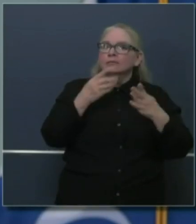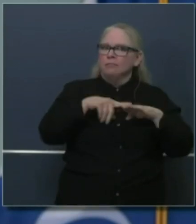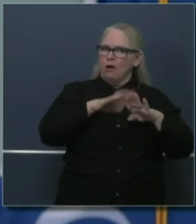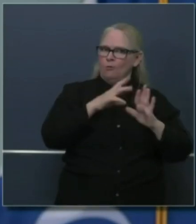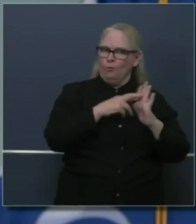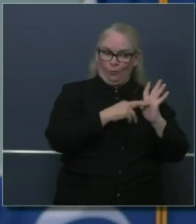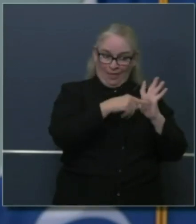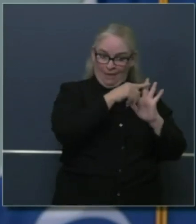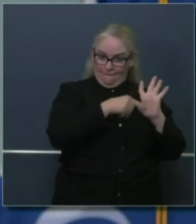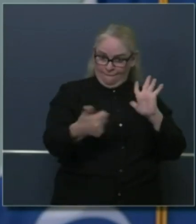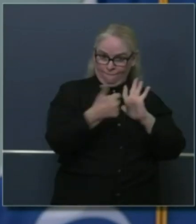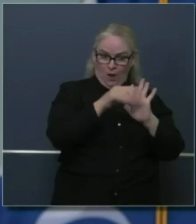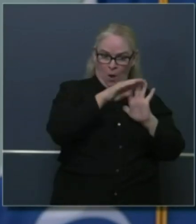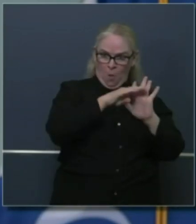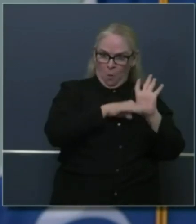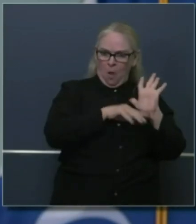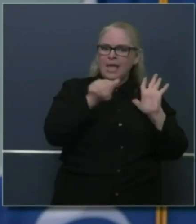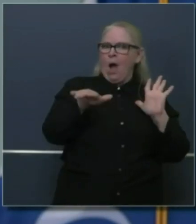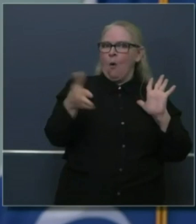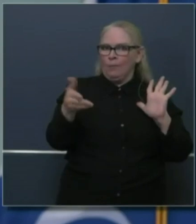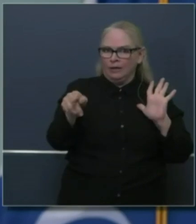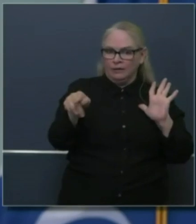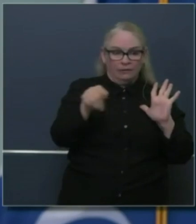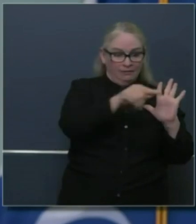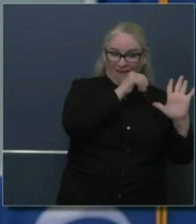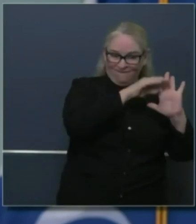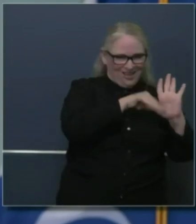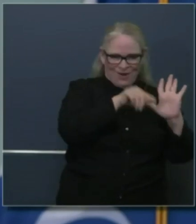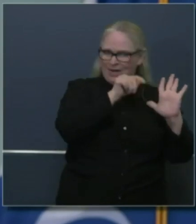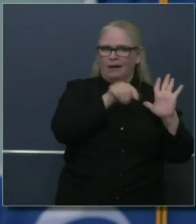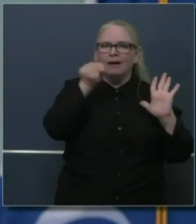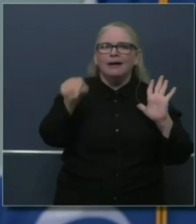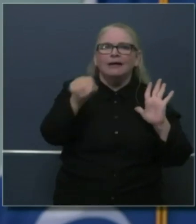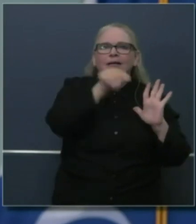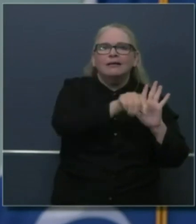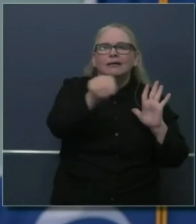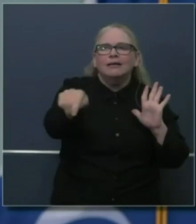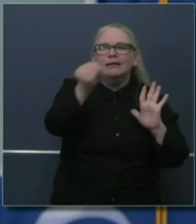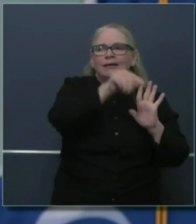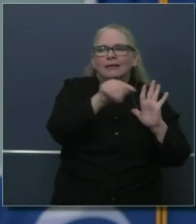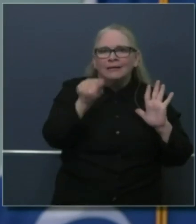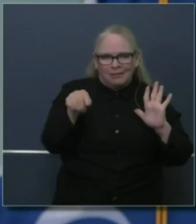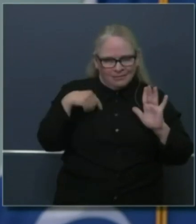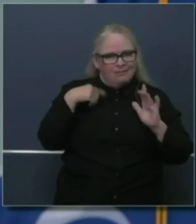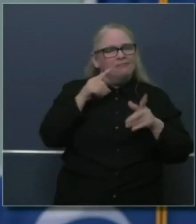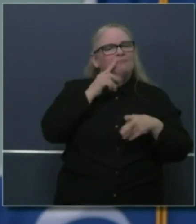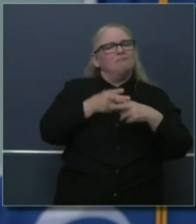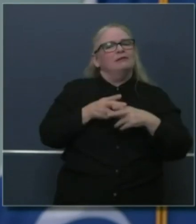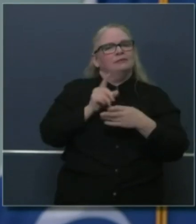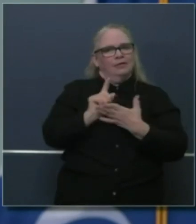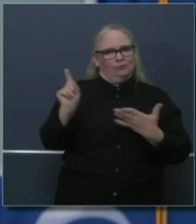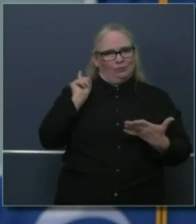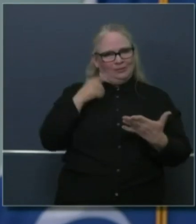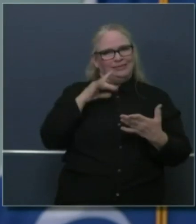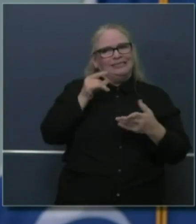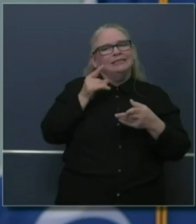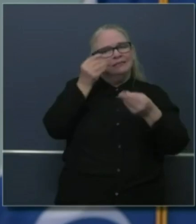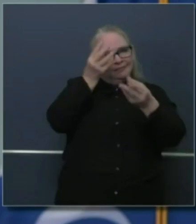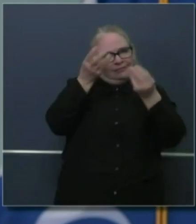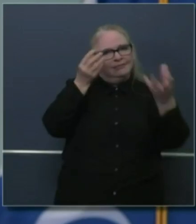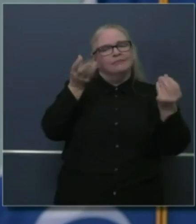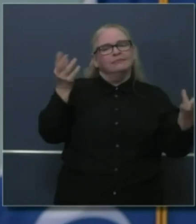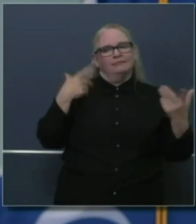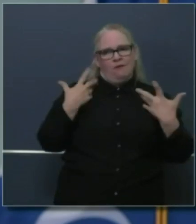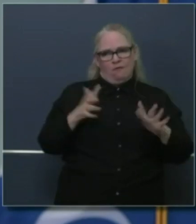with modifications. We socialized more specifically that last week, and we previewed it the beginning of this week